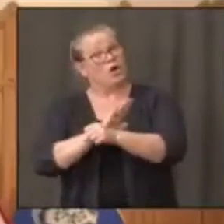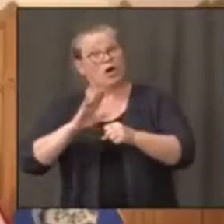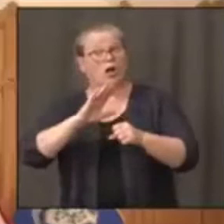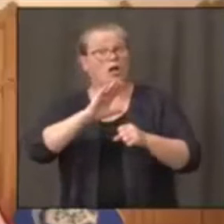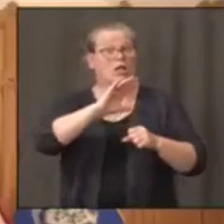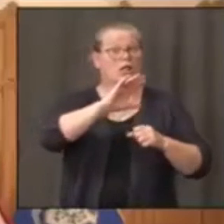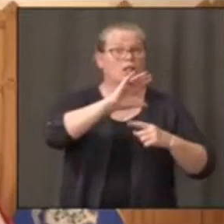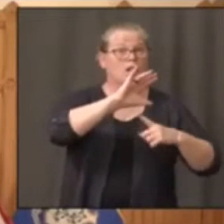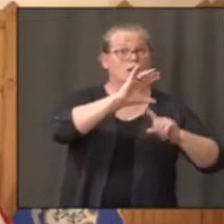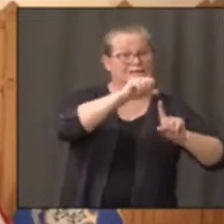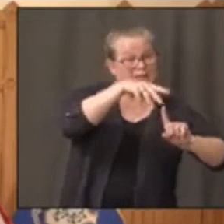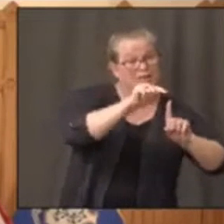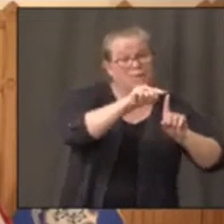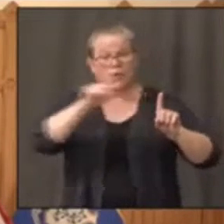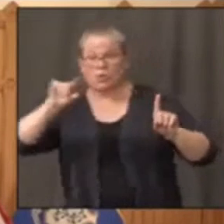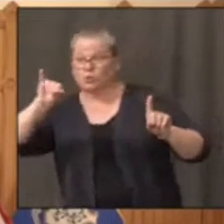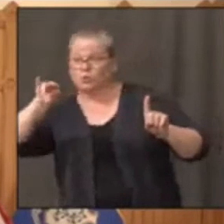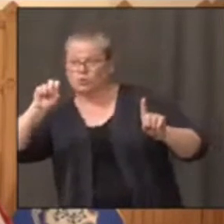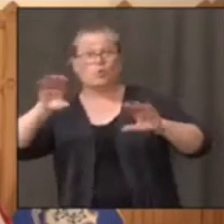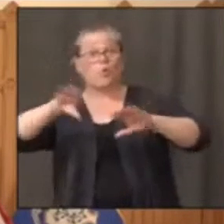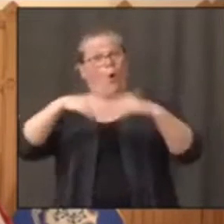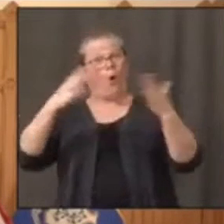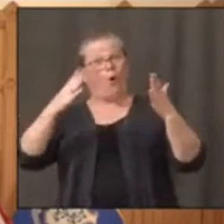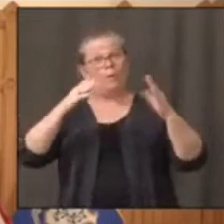Hearst, Connecticut Media.